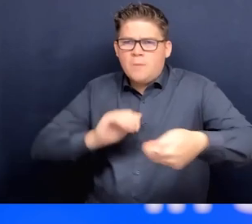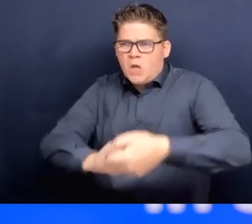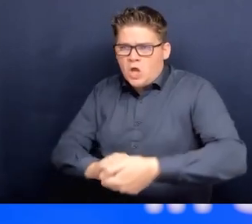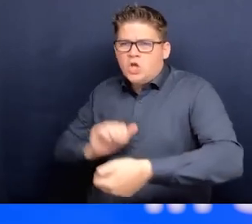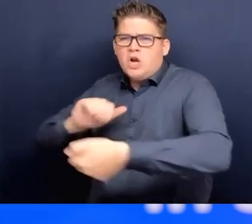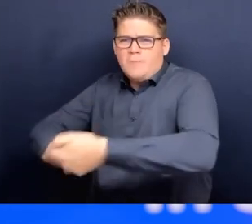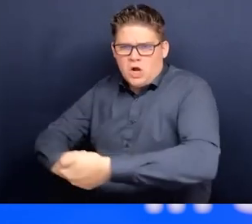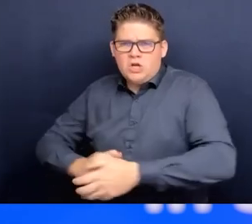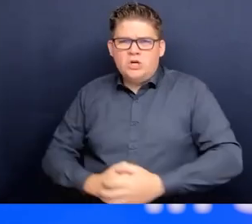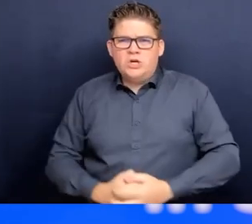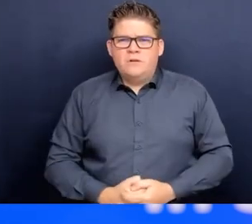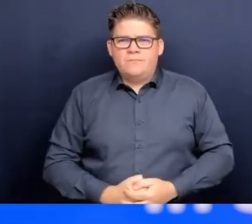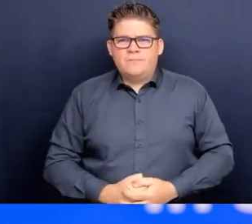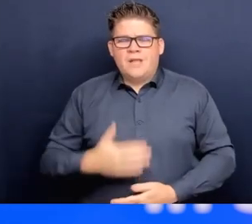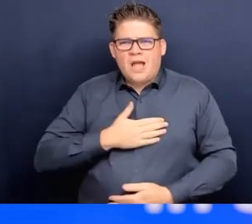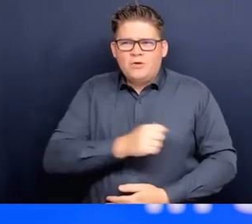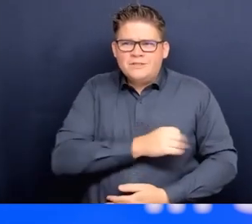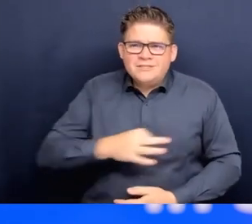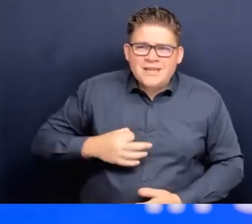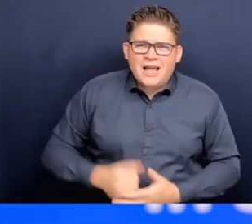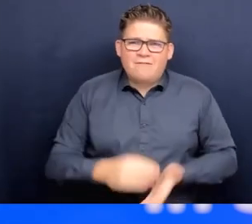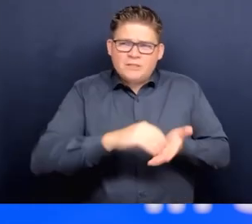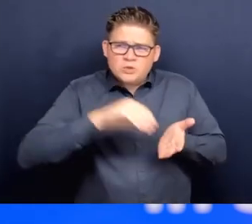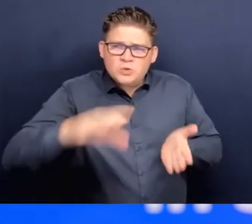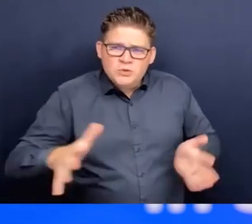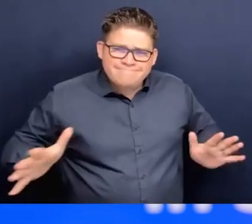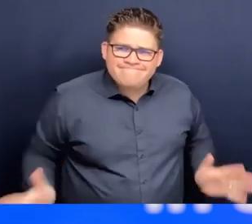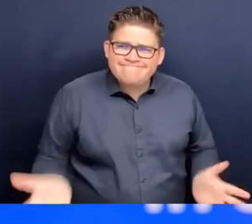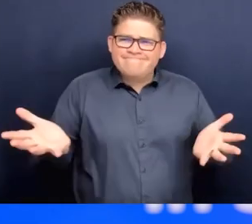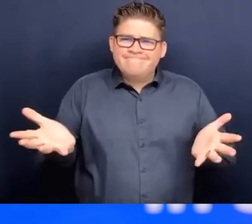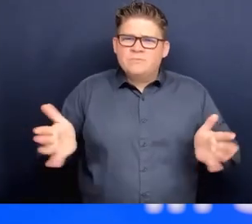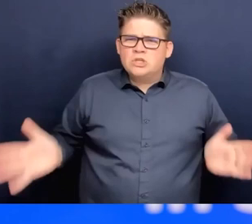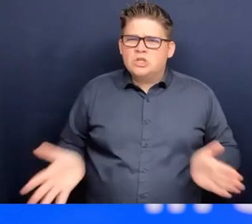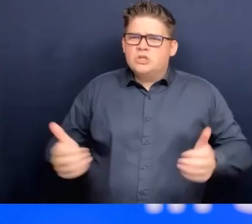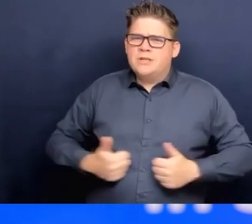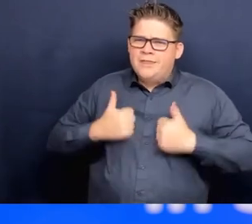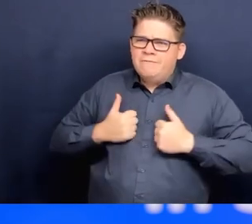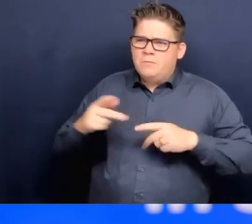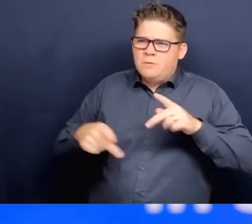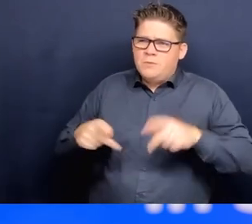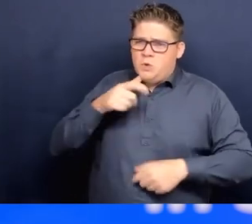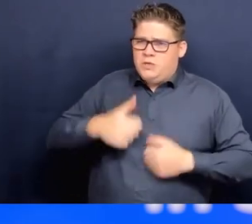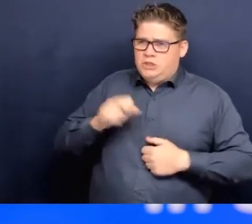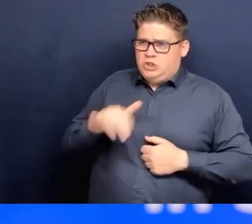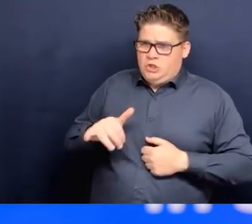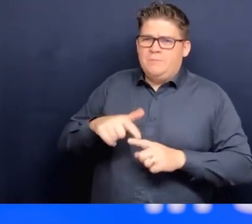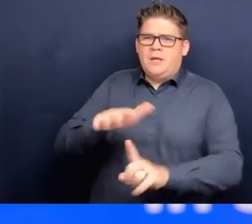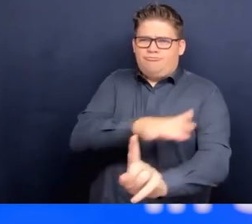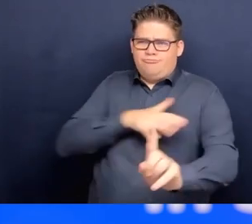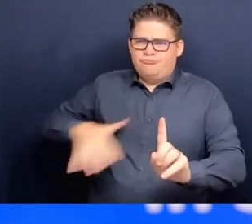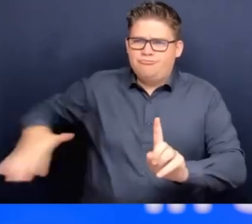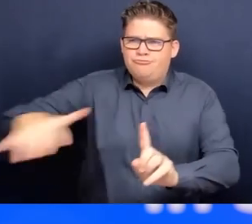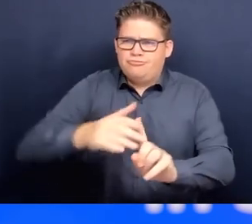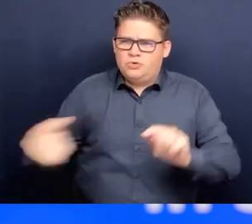And through community partnerships of all kinds, our faculty, our staff, and our students are making a difference for the